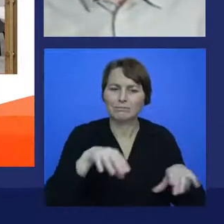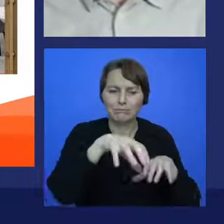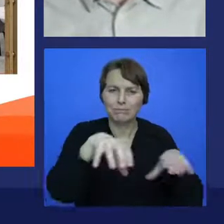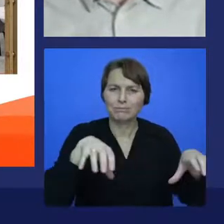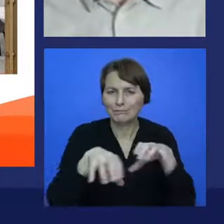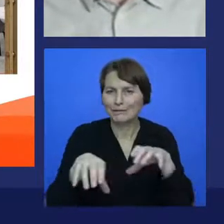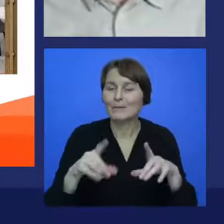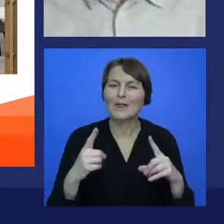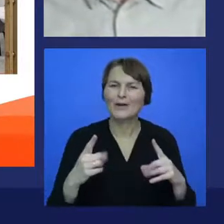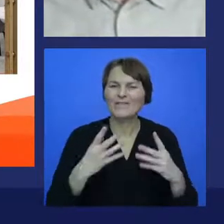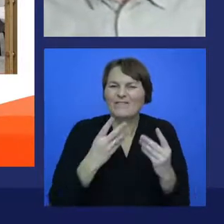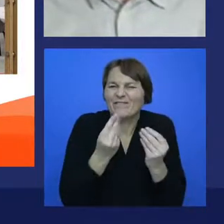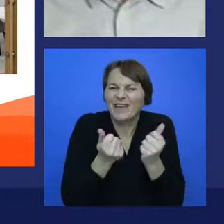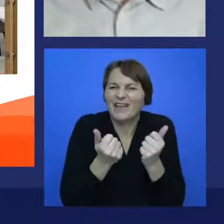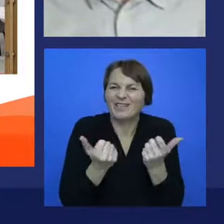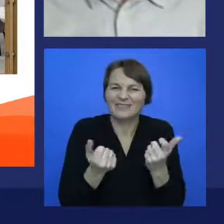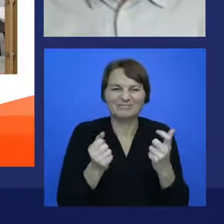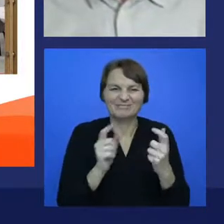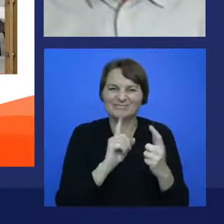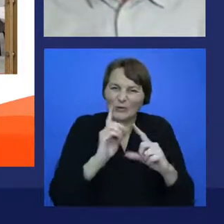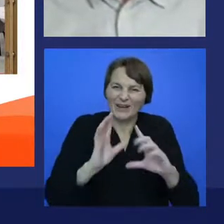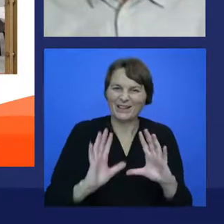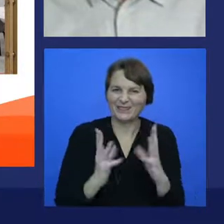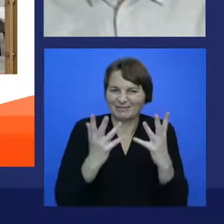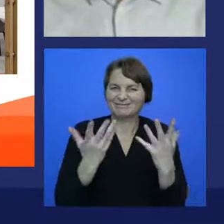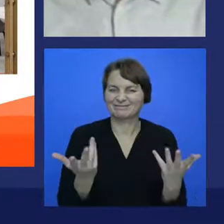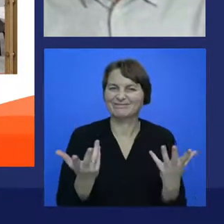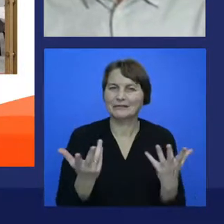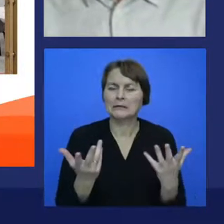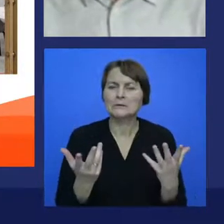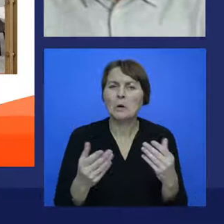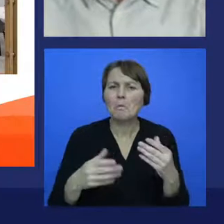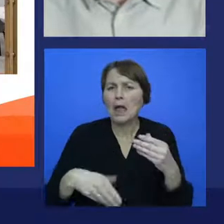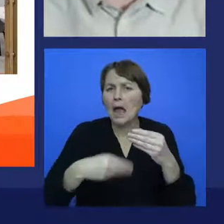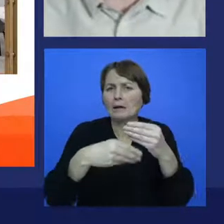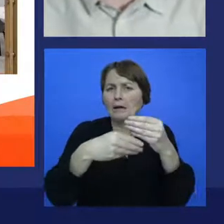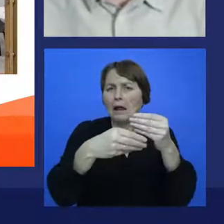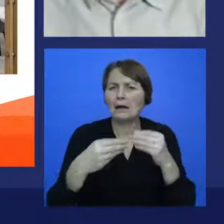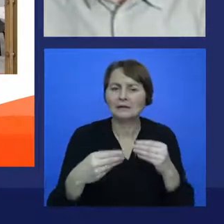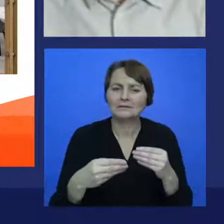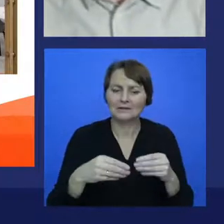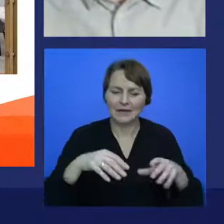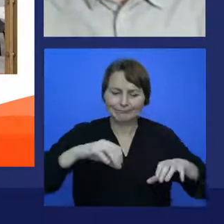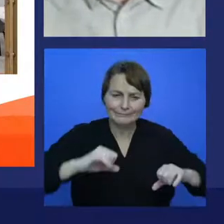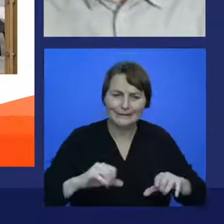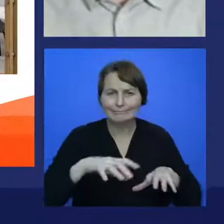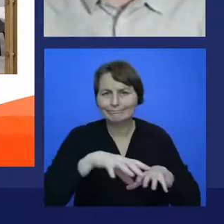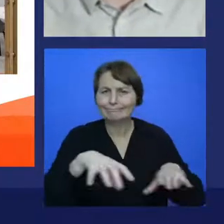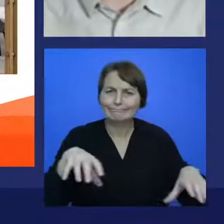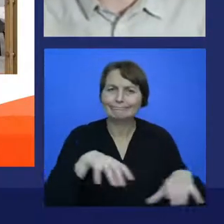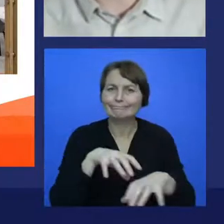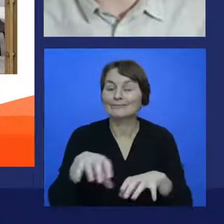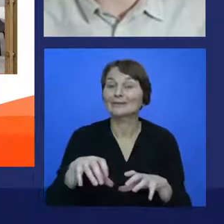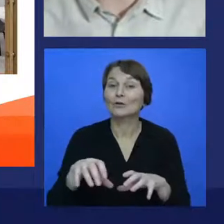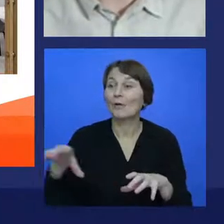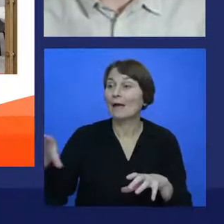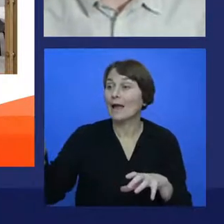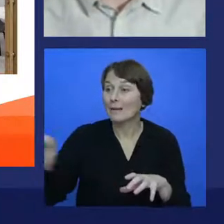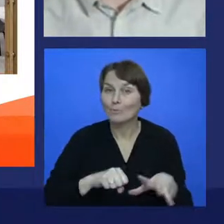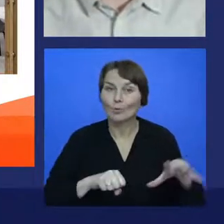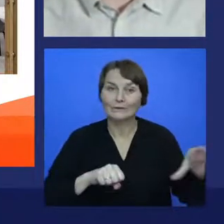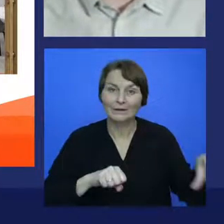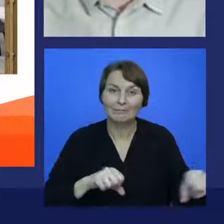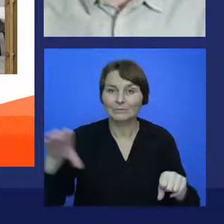pieces of furniture from that map once we have an idea. And once we can import objects easily, we can just sort of place them